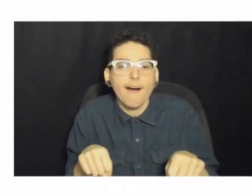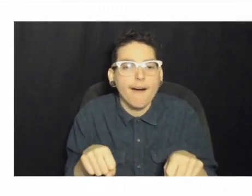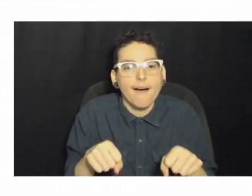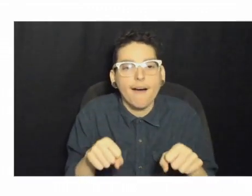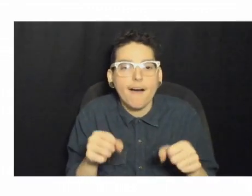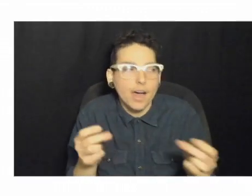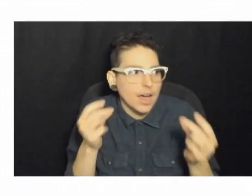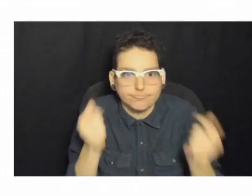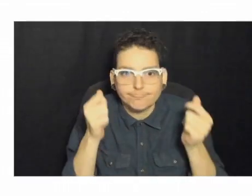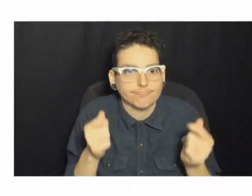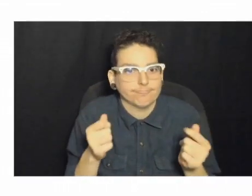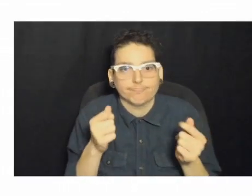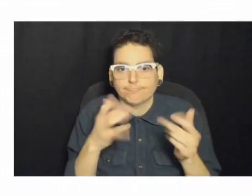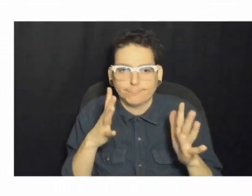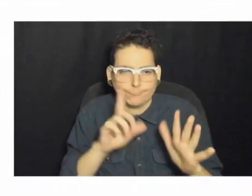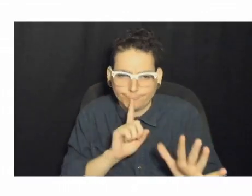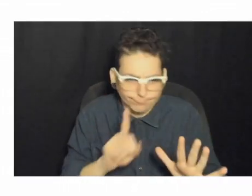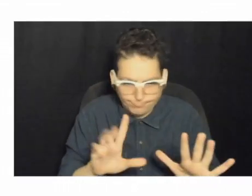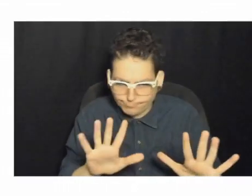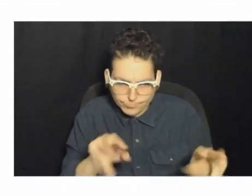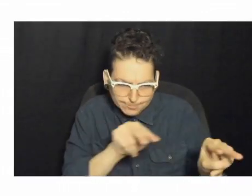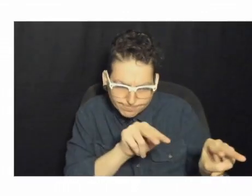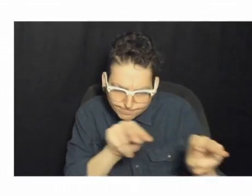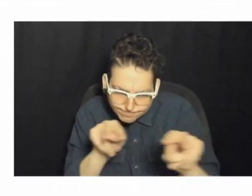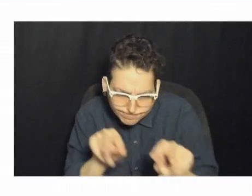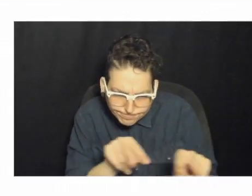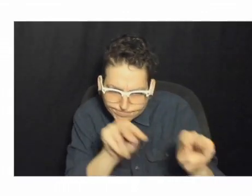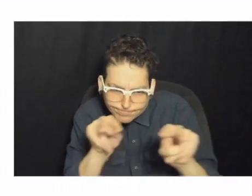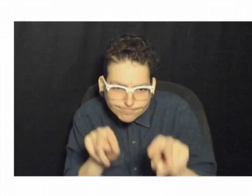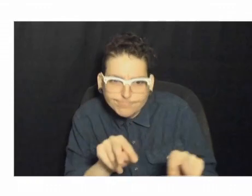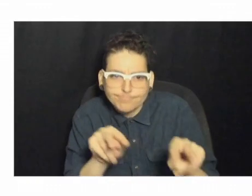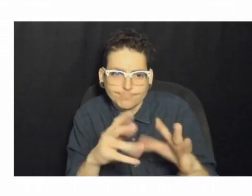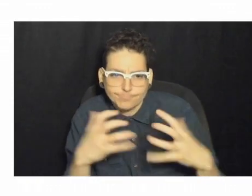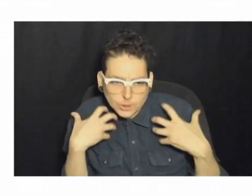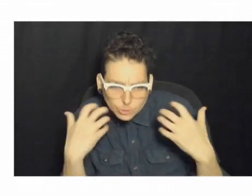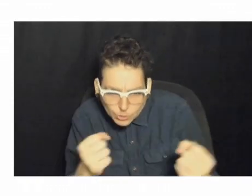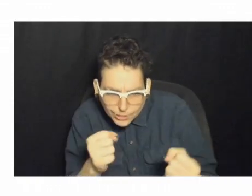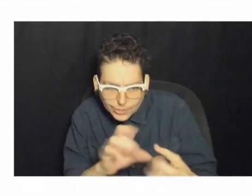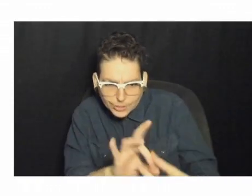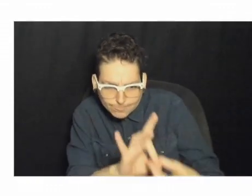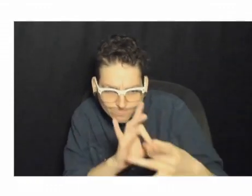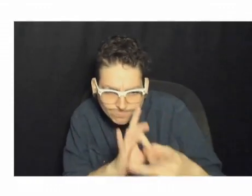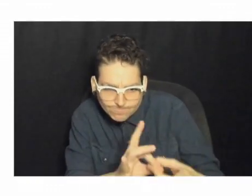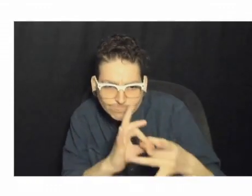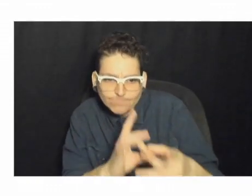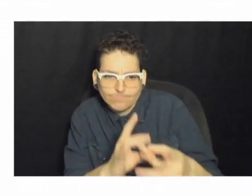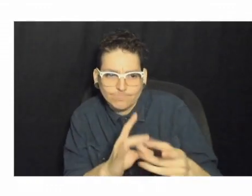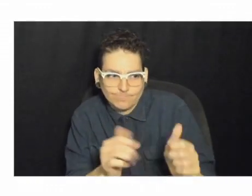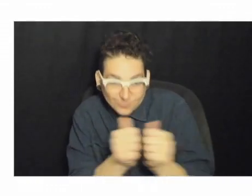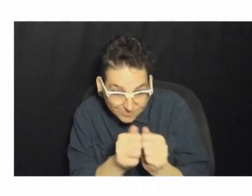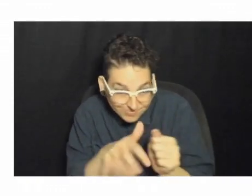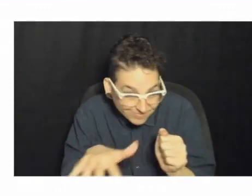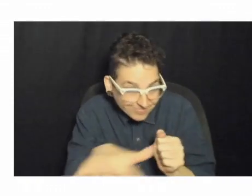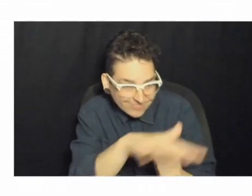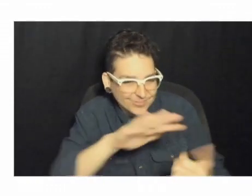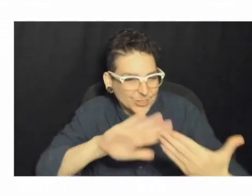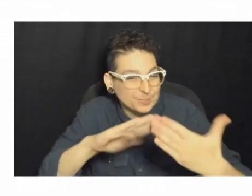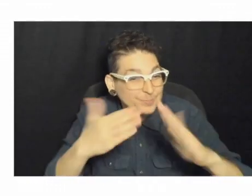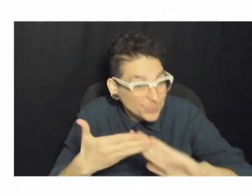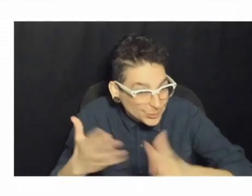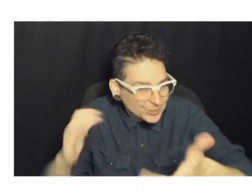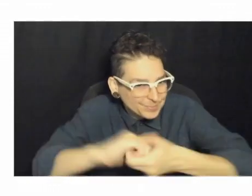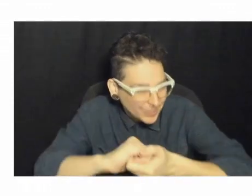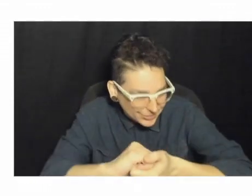and strengthen their relationships with a variety of community partners, particularly those who have roots in underserved